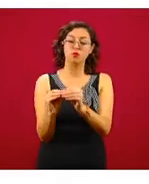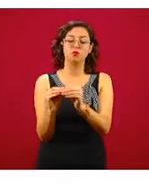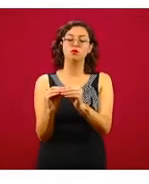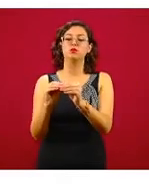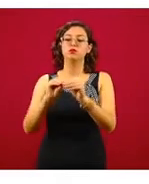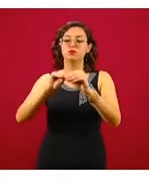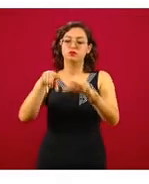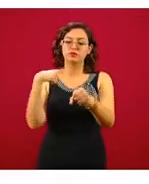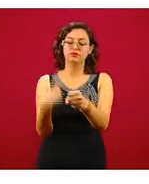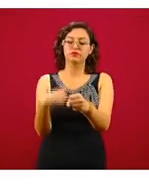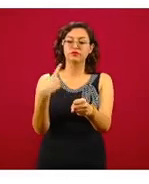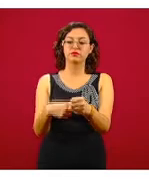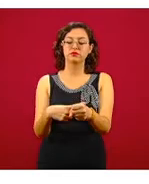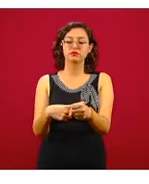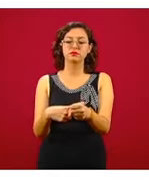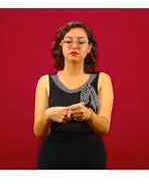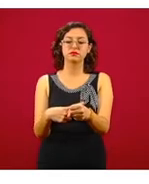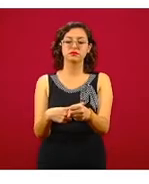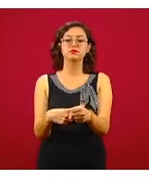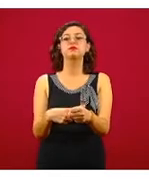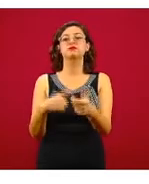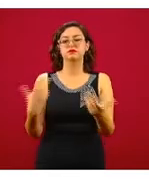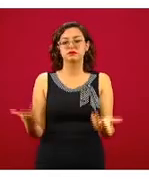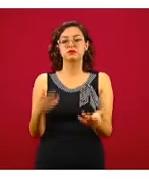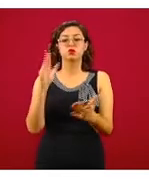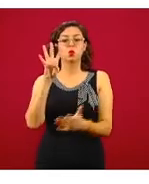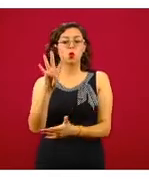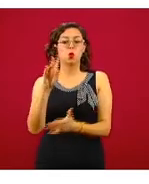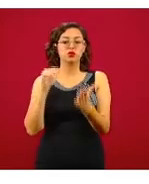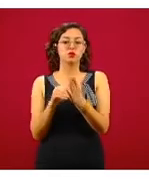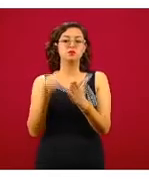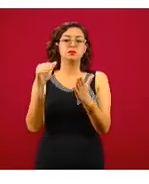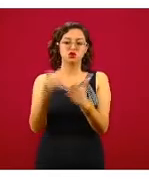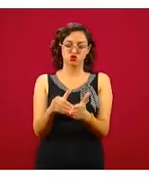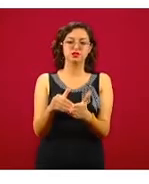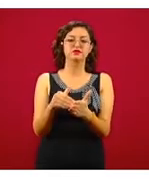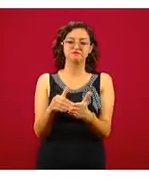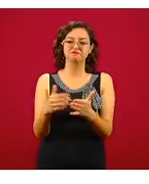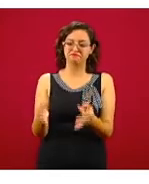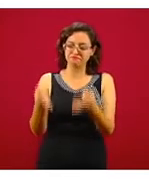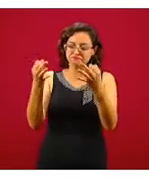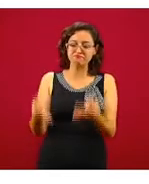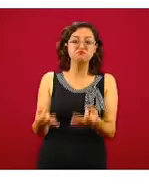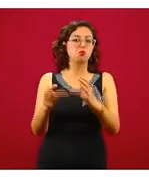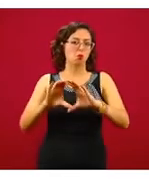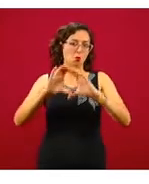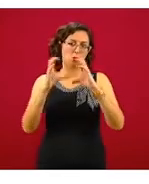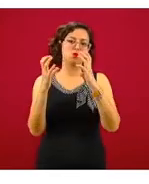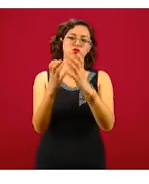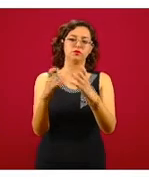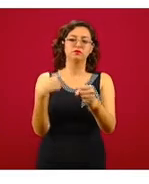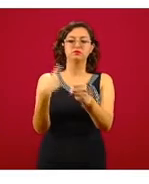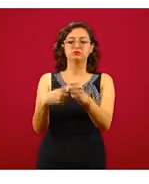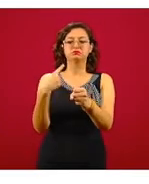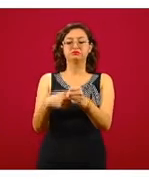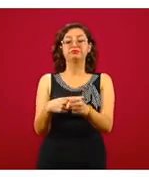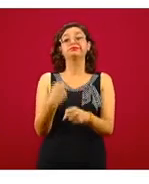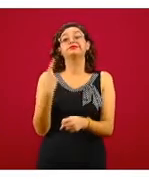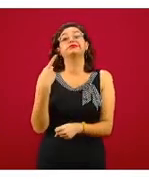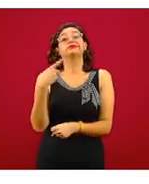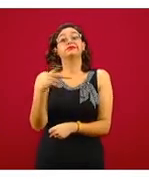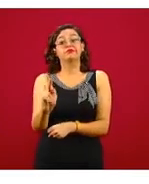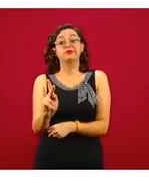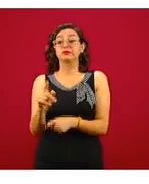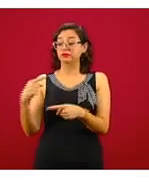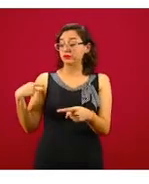at the acumulados, pues bueno, estos acaban total de number los of 4 cumulative millones cases, de we casos have confirmados over en 4 todo el mundo. million Sin confirmed embargo, cases siempre hemos worldwide resaltado